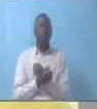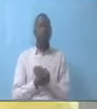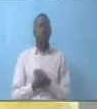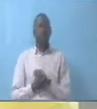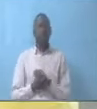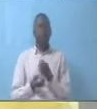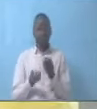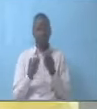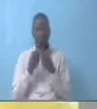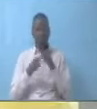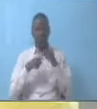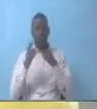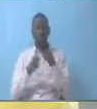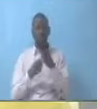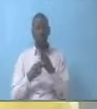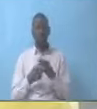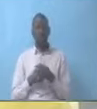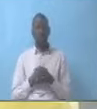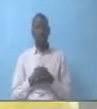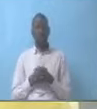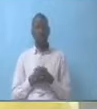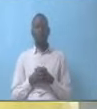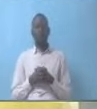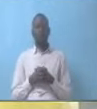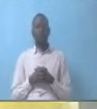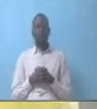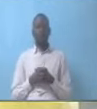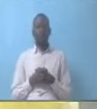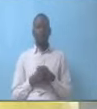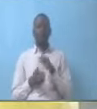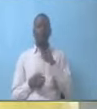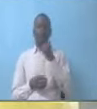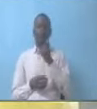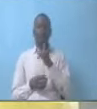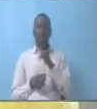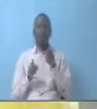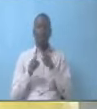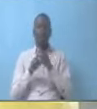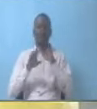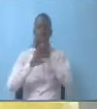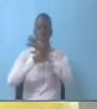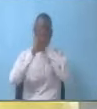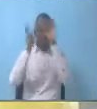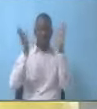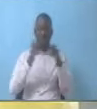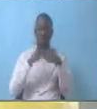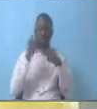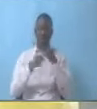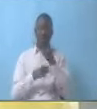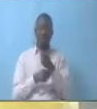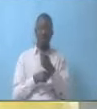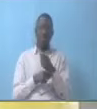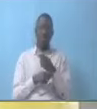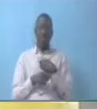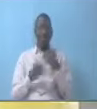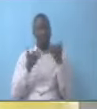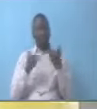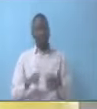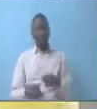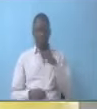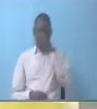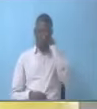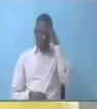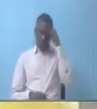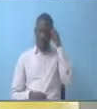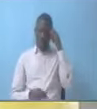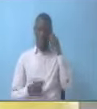Yes. Tell us about it. Yes. Yes, in spite of all that, at lol yeb day I lost my job, ñakna suma